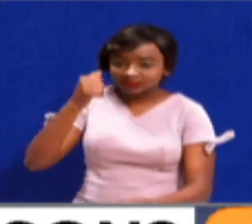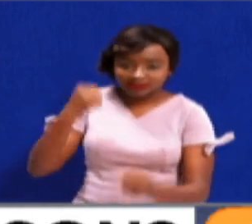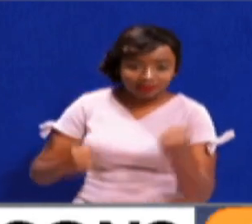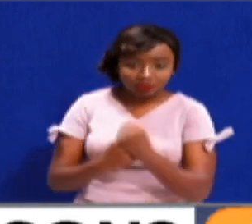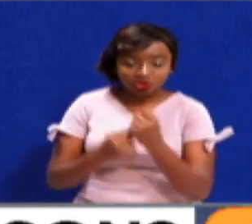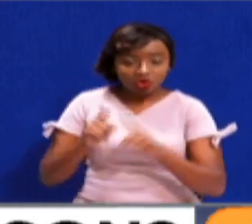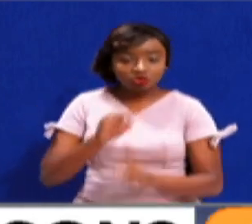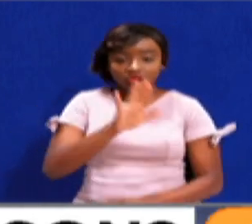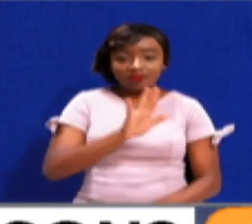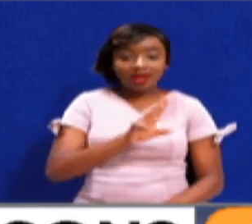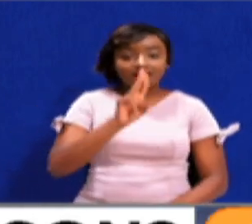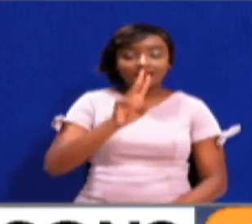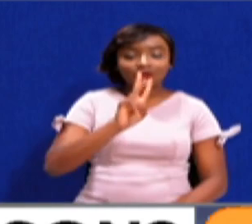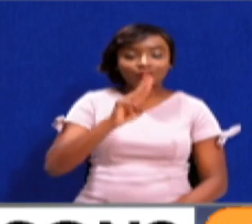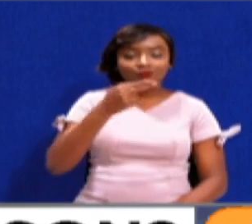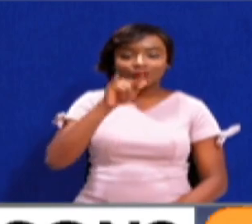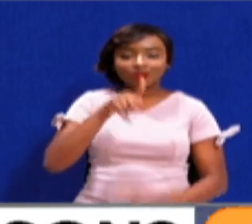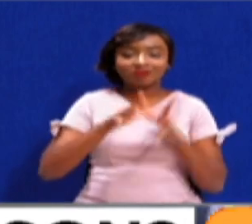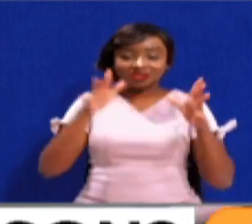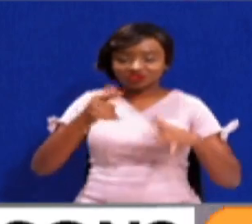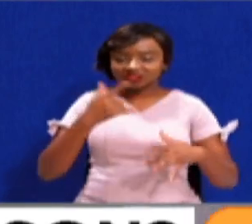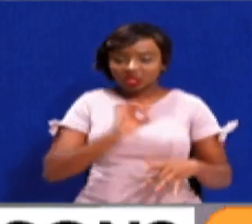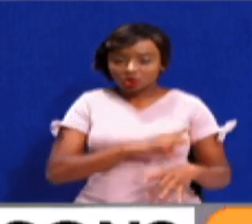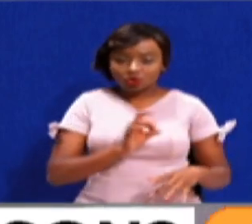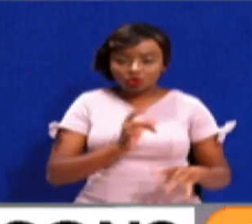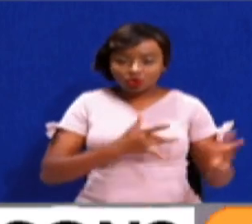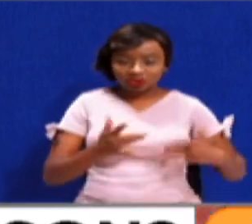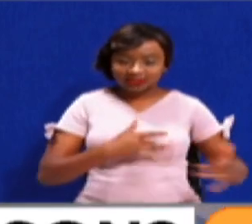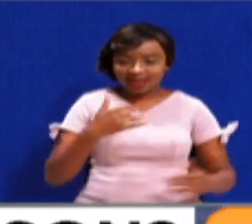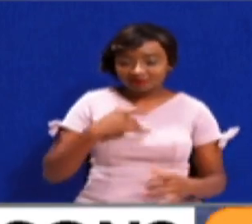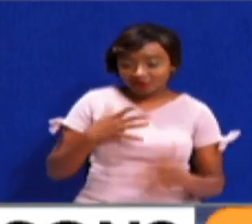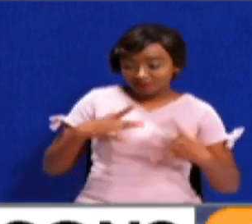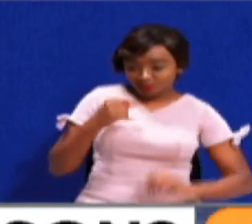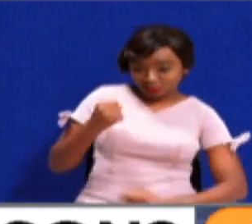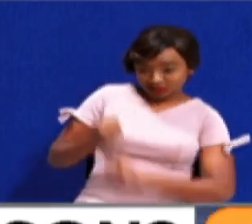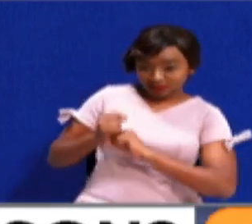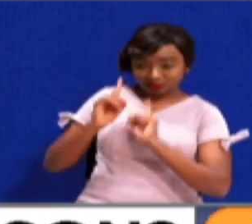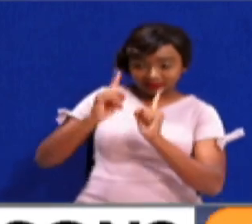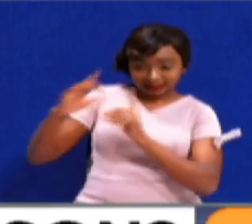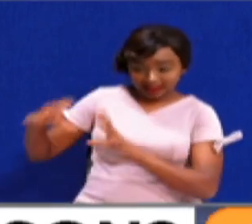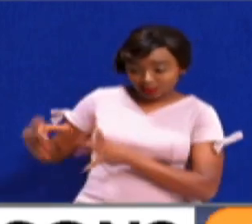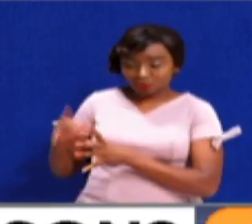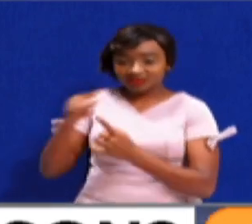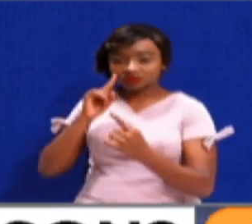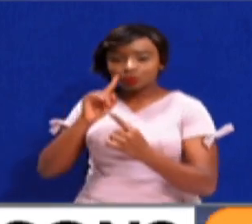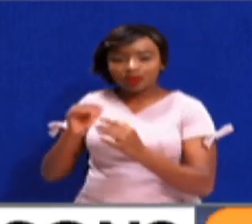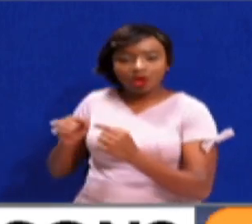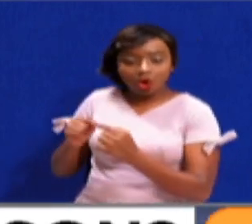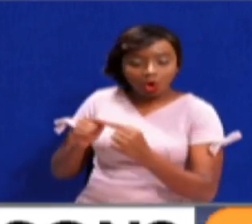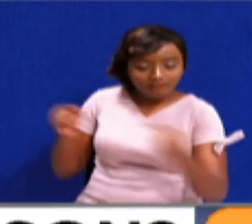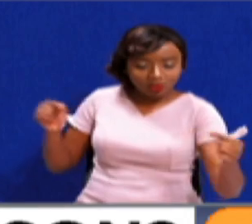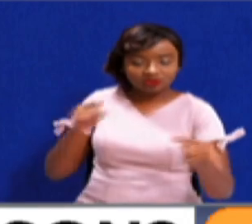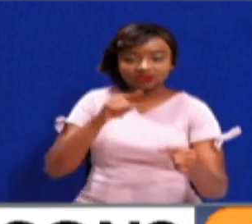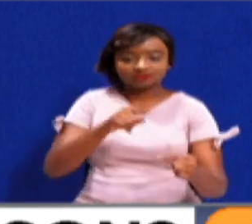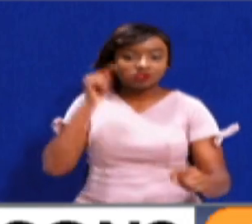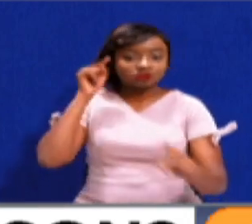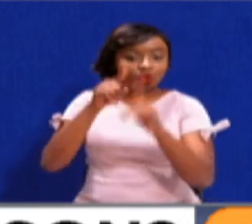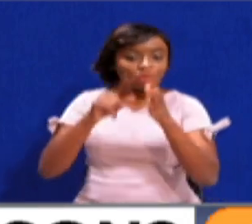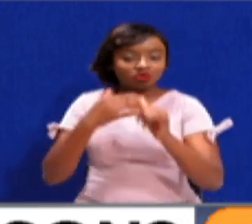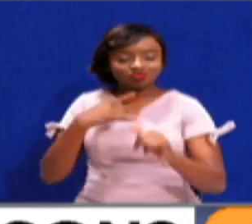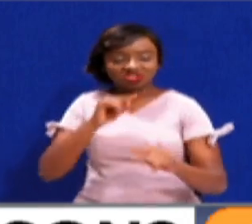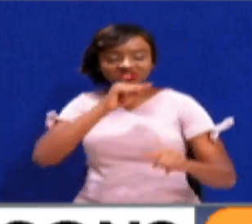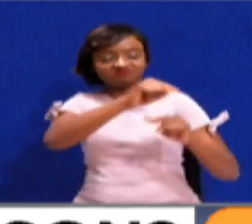then he was concerned that seven senators allied to the so-called Tanga Tanga faction would oppose the formula to settle